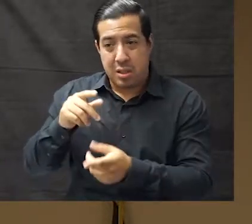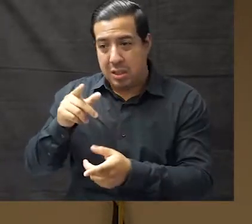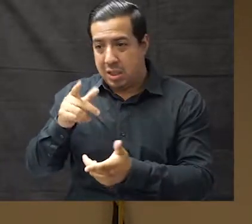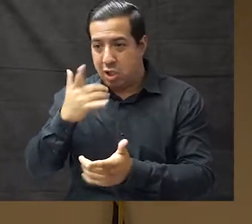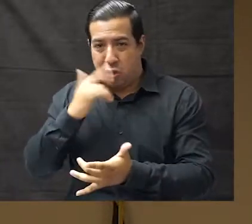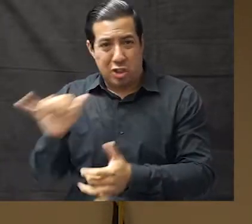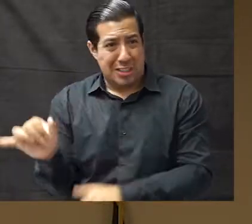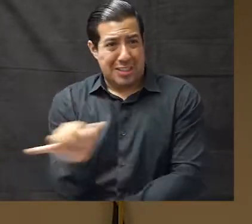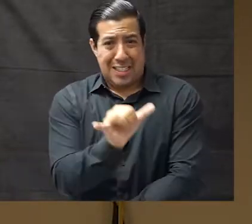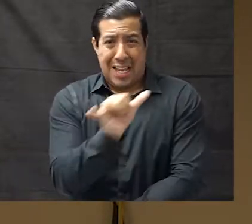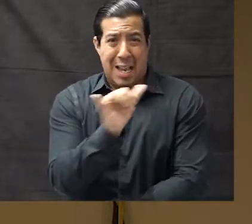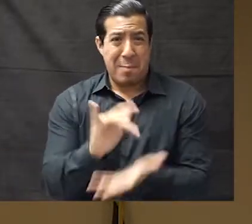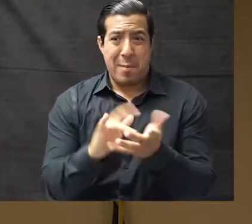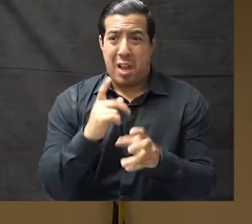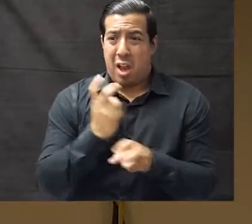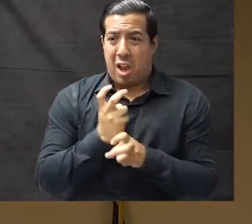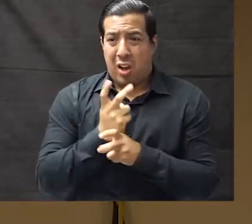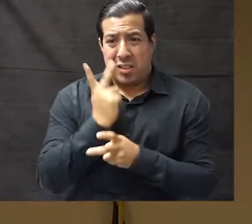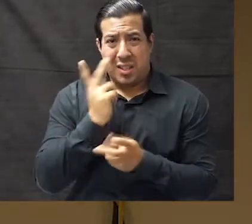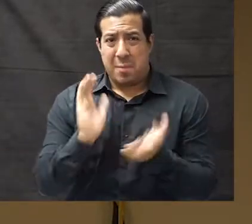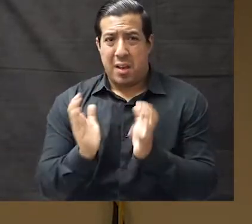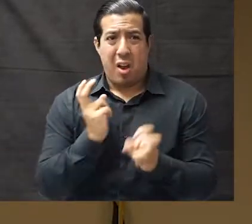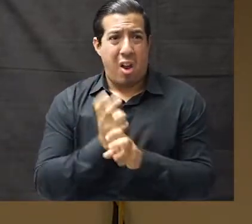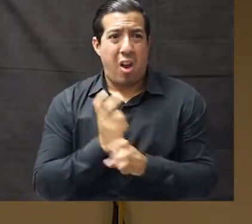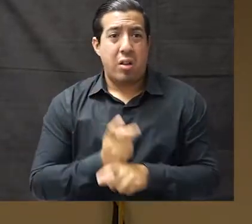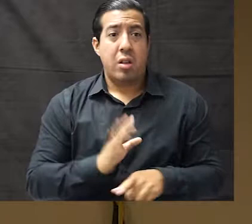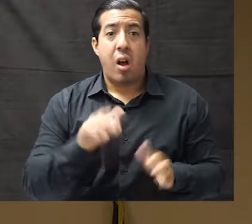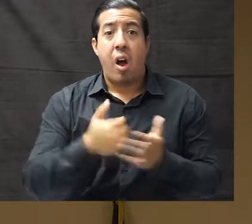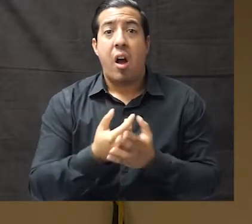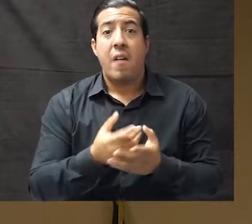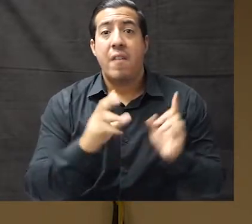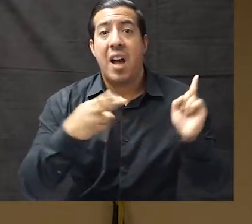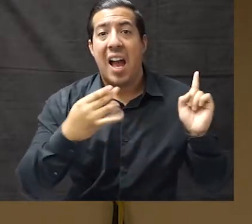Probably both of those pills could have killed multiple people.